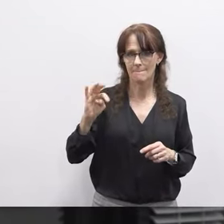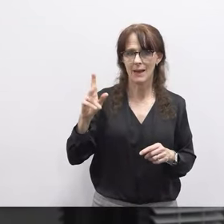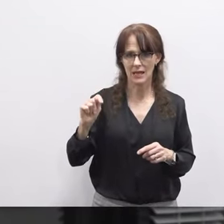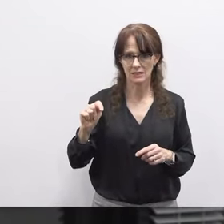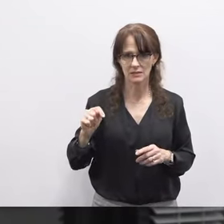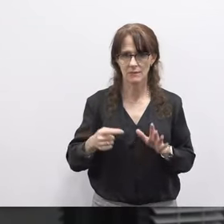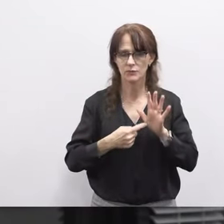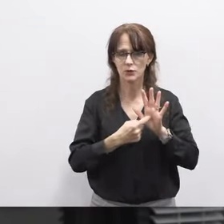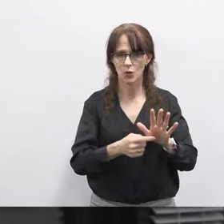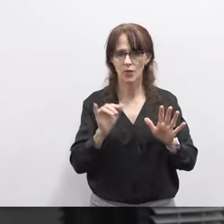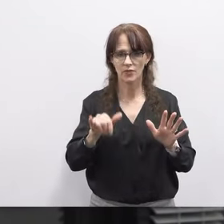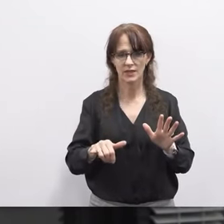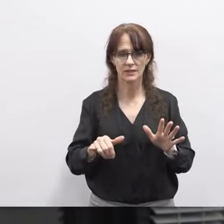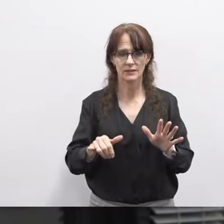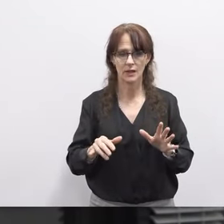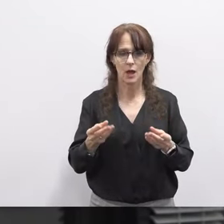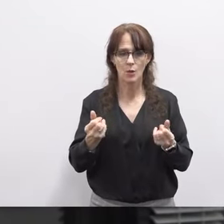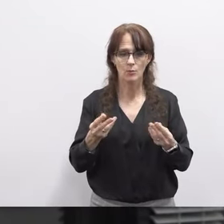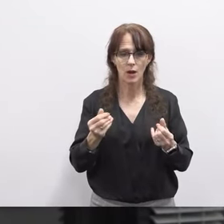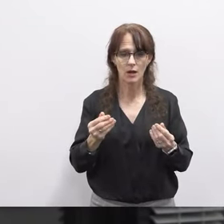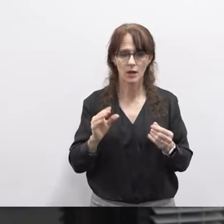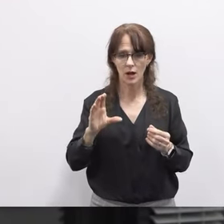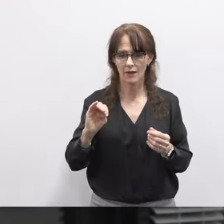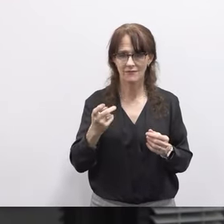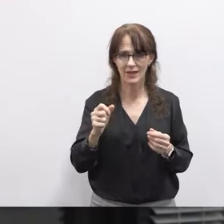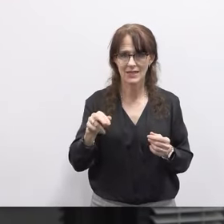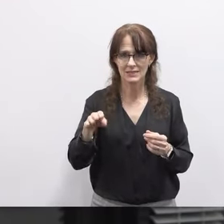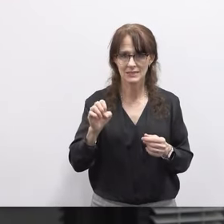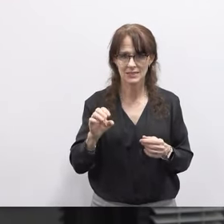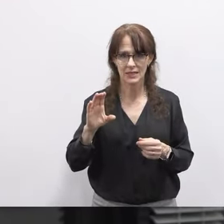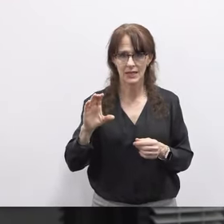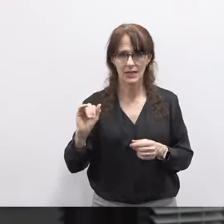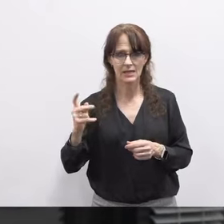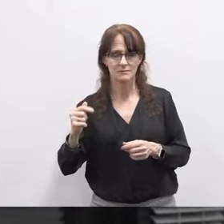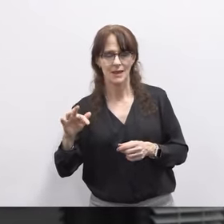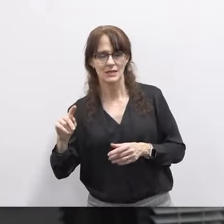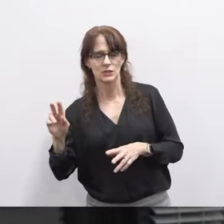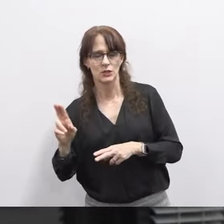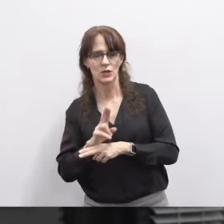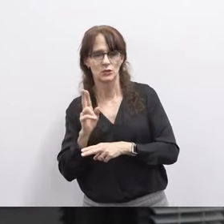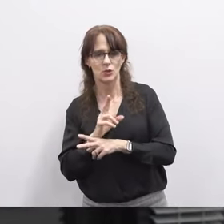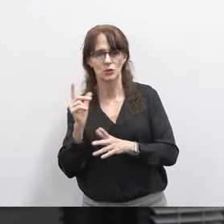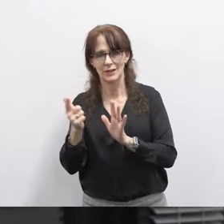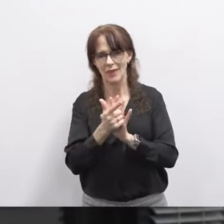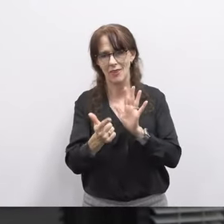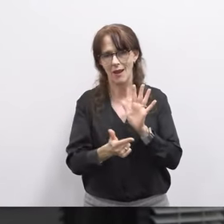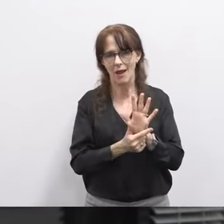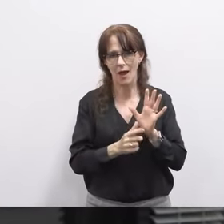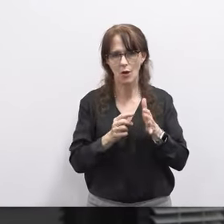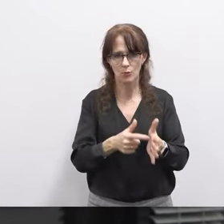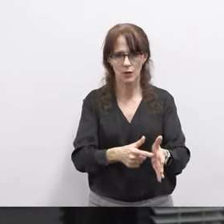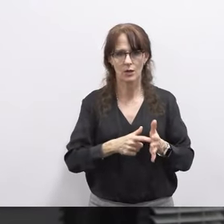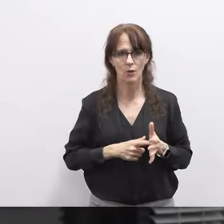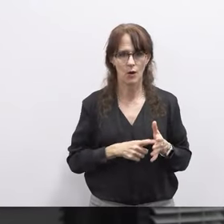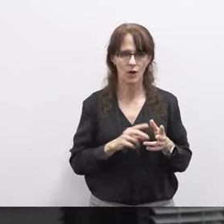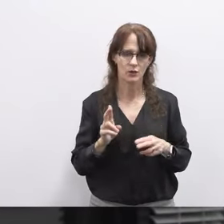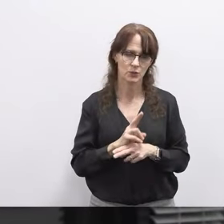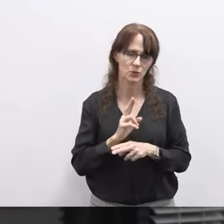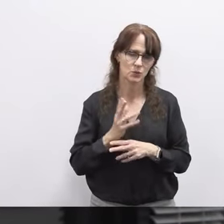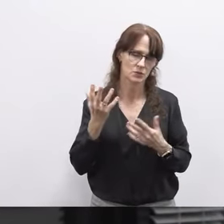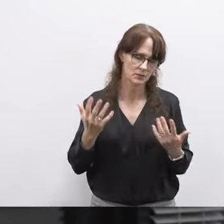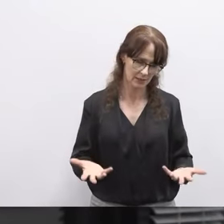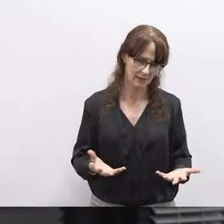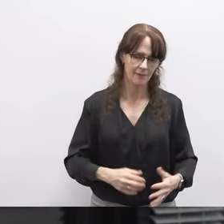and highlight the fact that this is in fact a property conveyance. Easement is really just a term used in the law that we're required to utilize here.